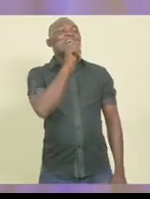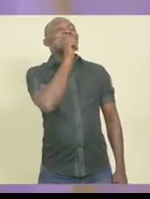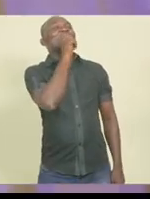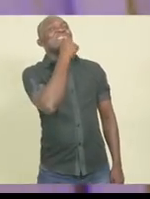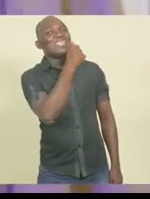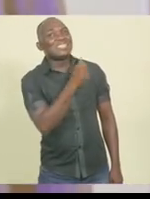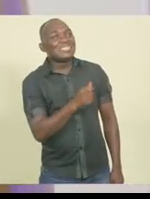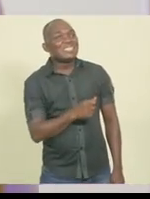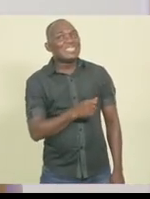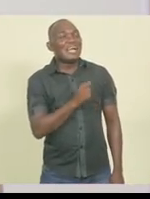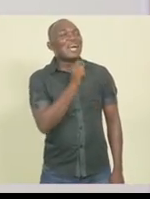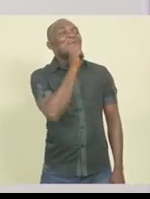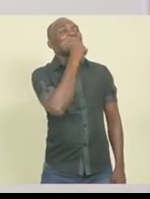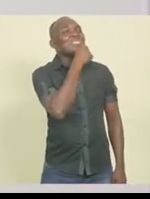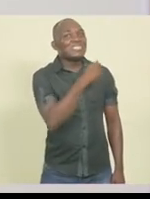Patience.